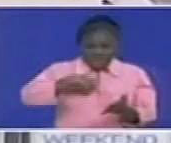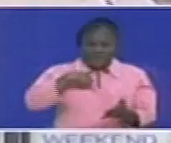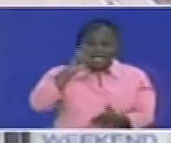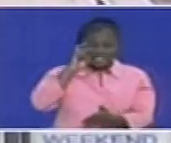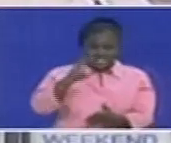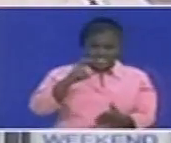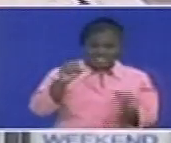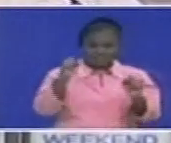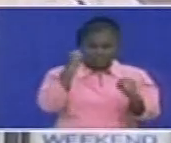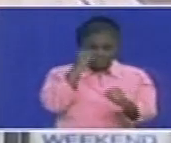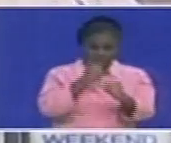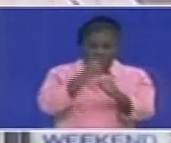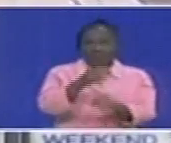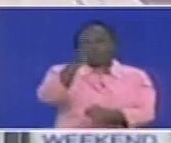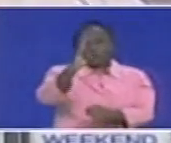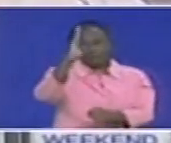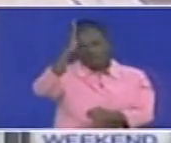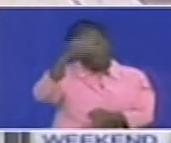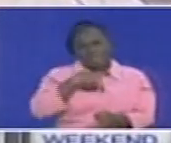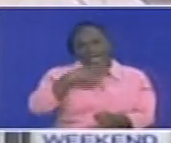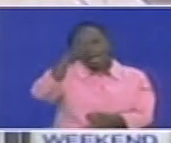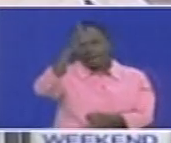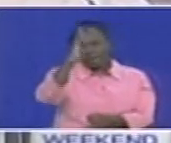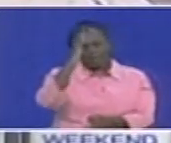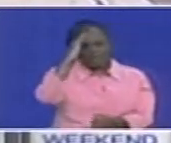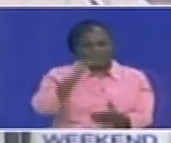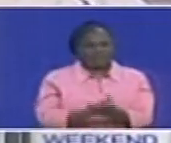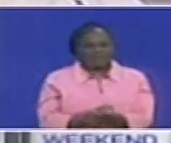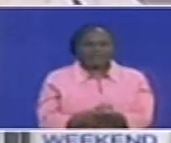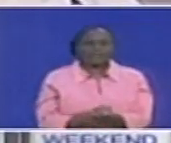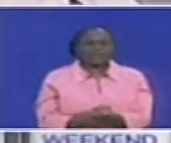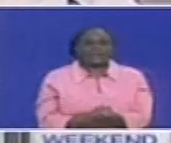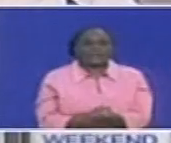vile ananifanyia, ndio mimi na believe in God. Wamesoma sana,